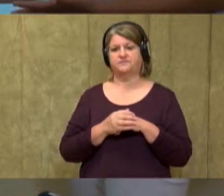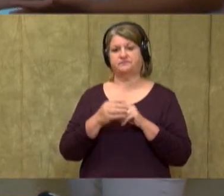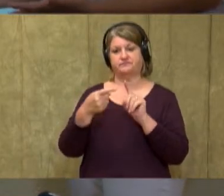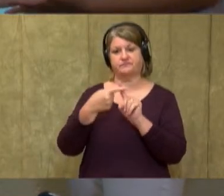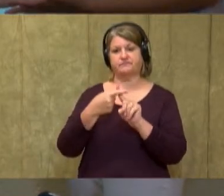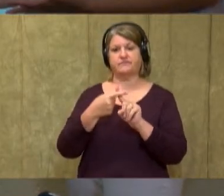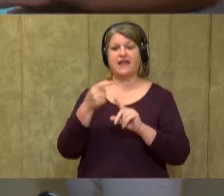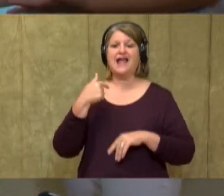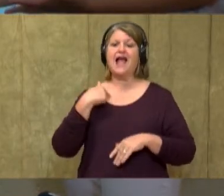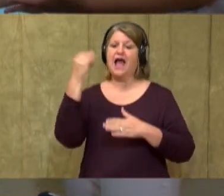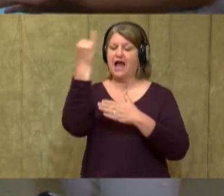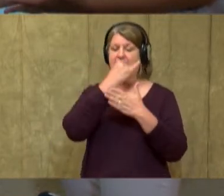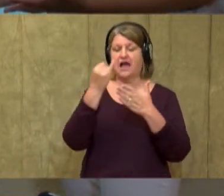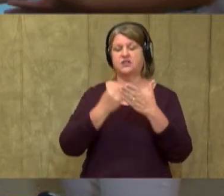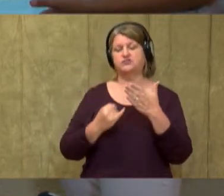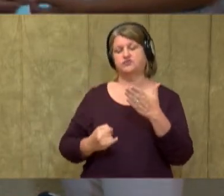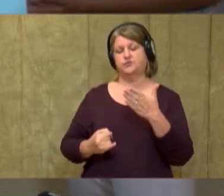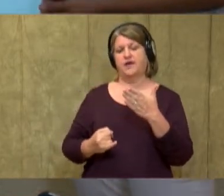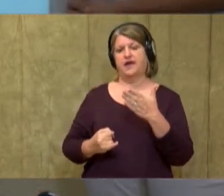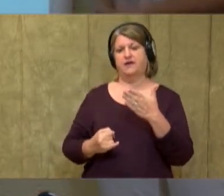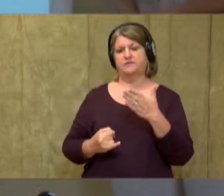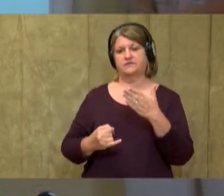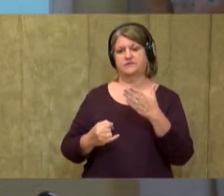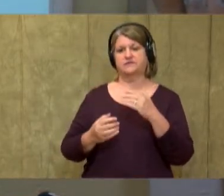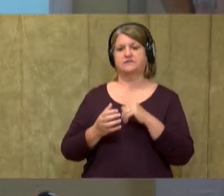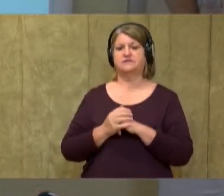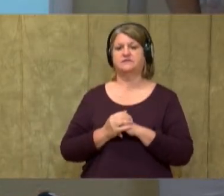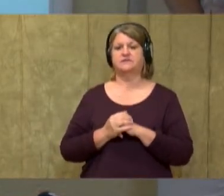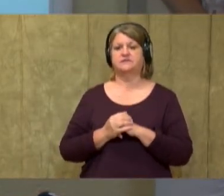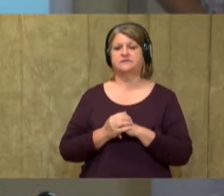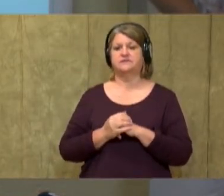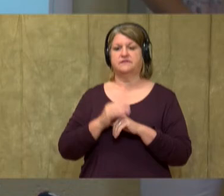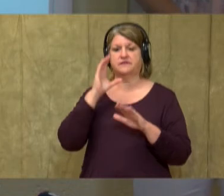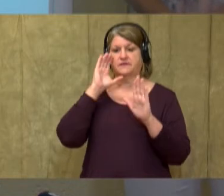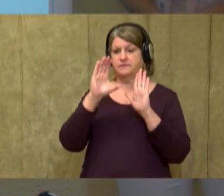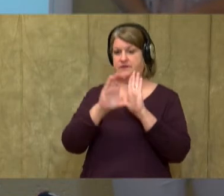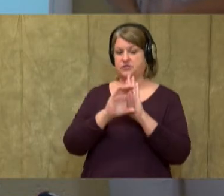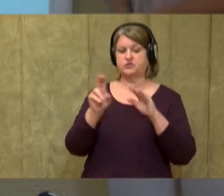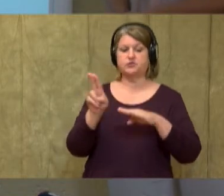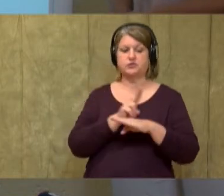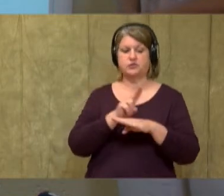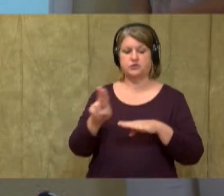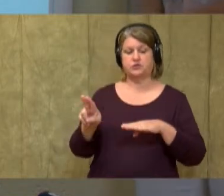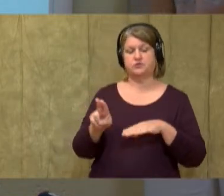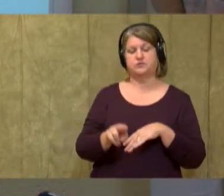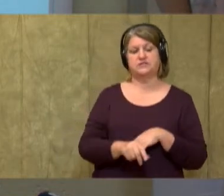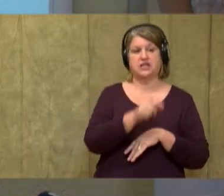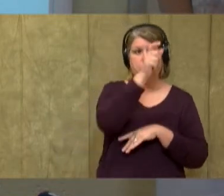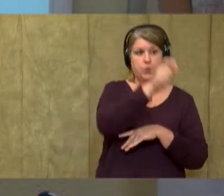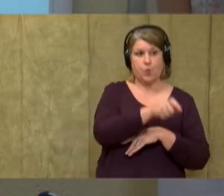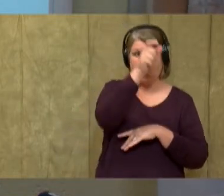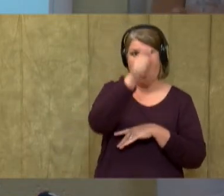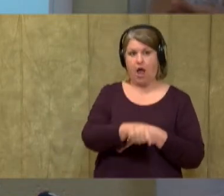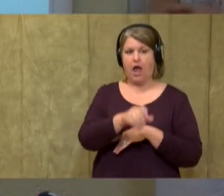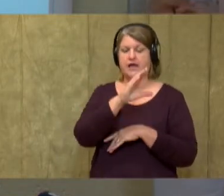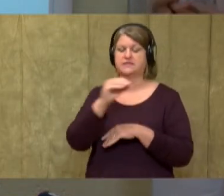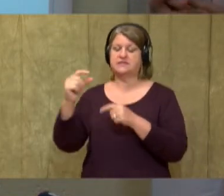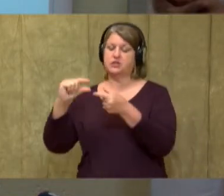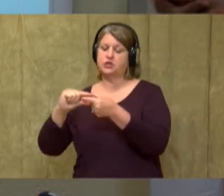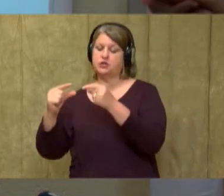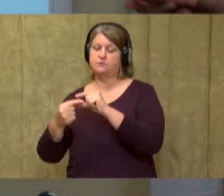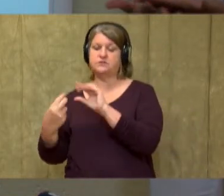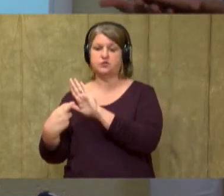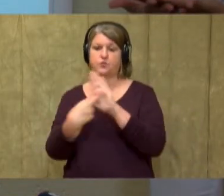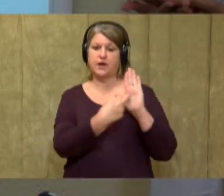I drew out the equation using my rods and my cubes to represent 33